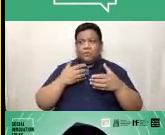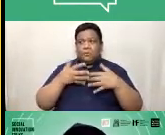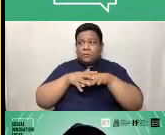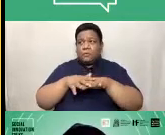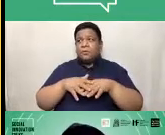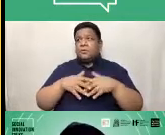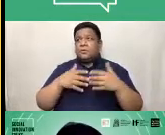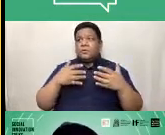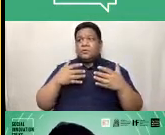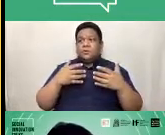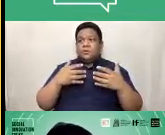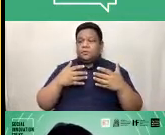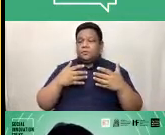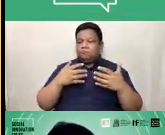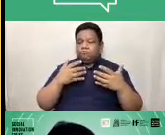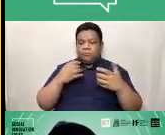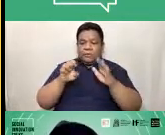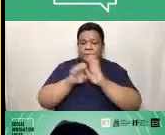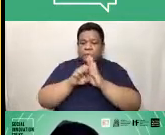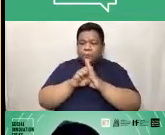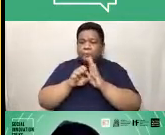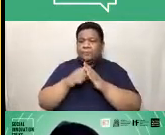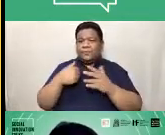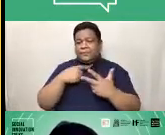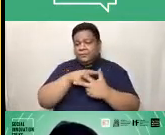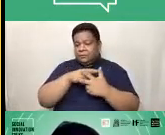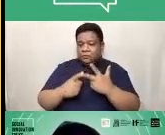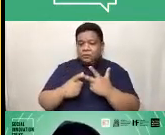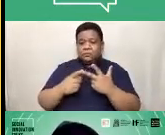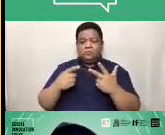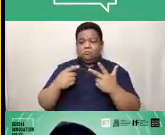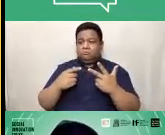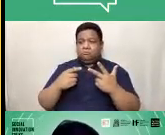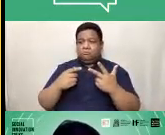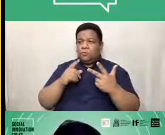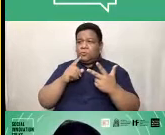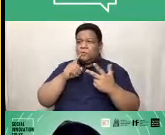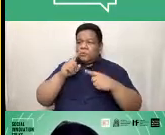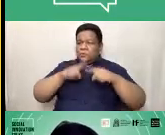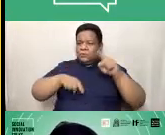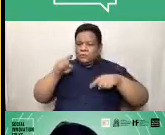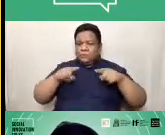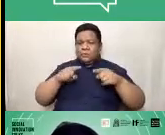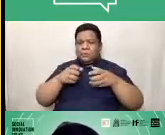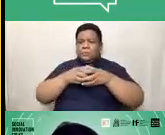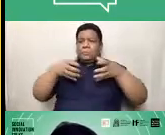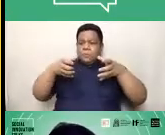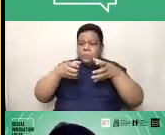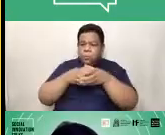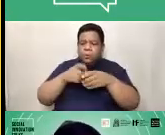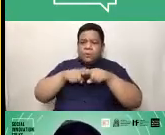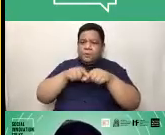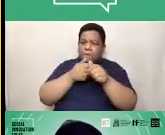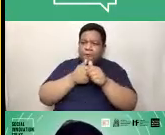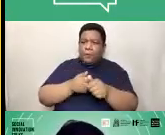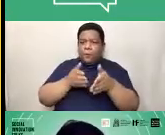example, 3 different piezo motors, 6 in total, are contracting and expanding in a certain pattern to slowly